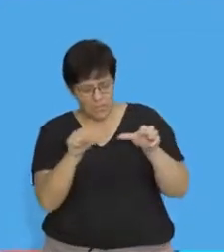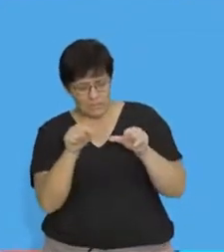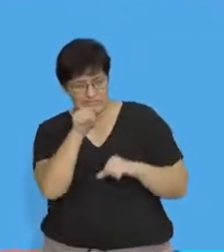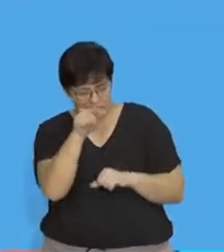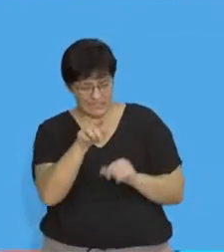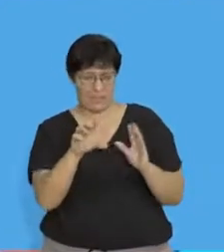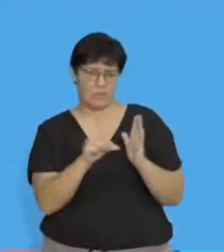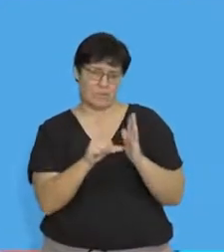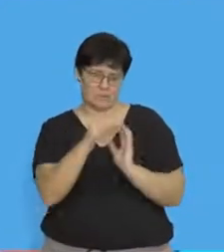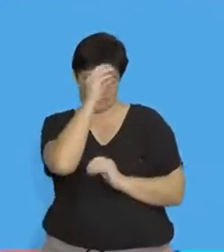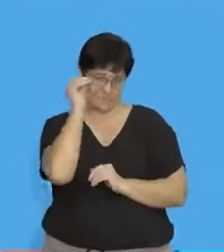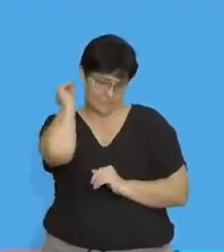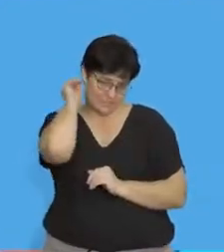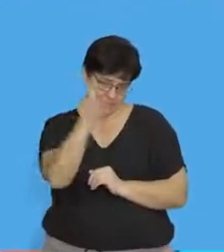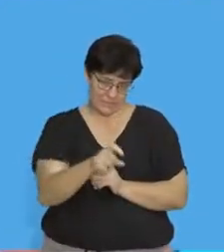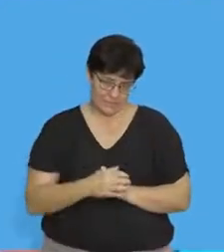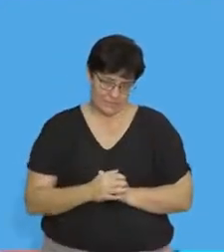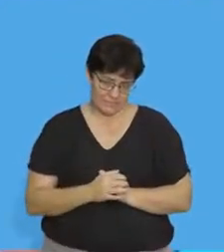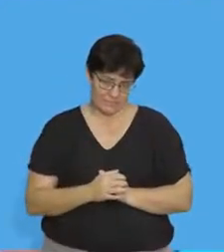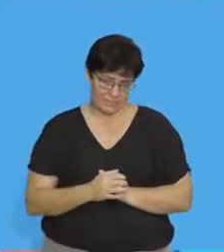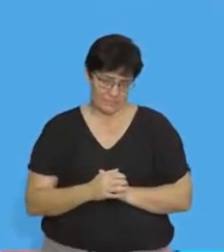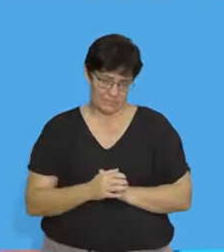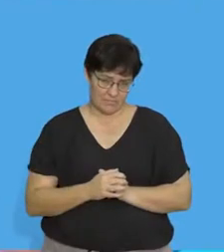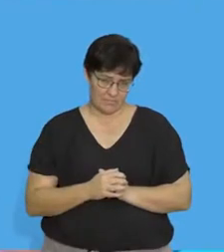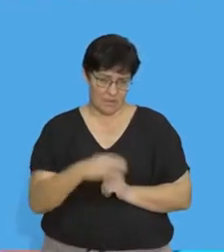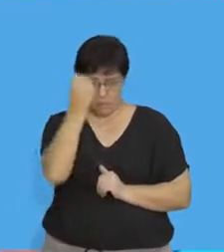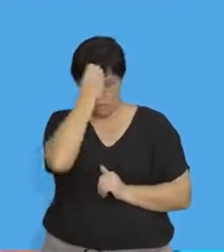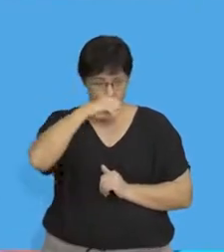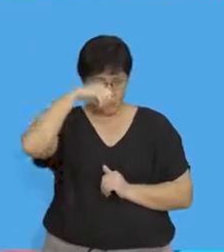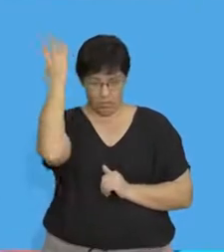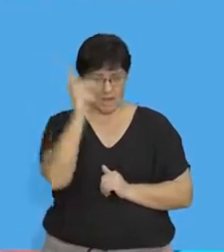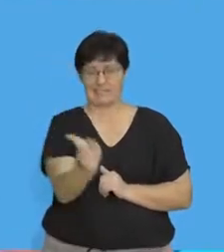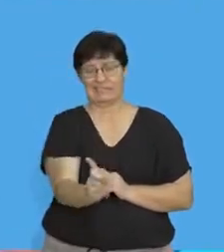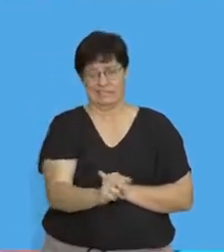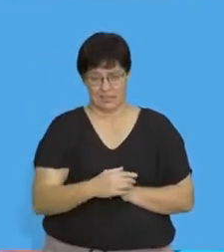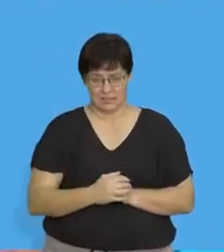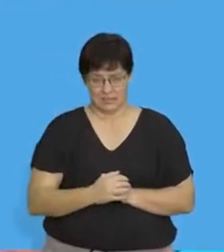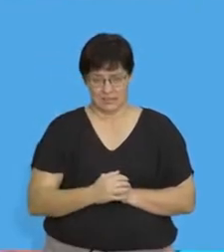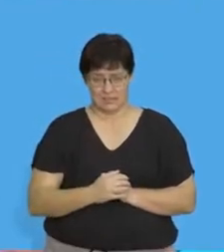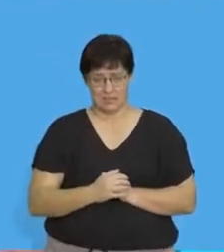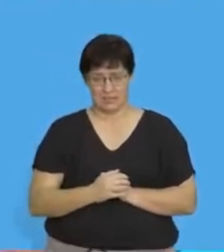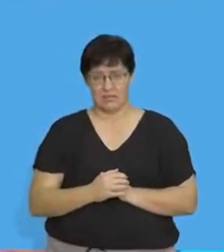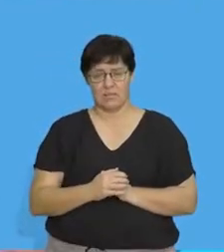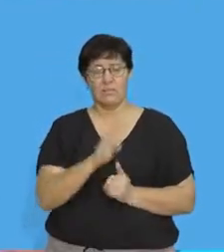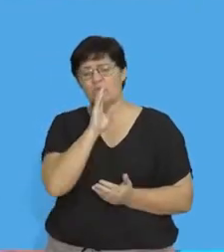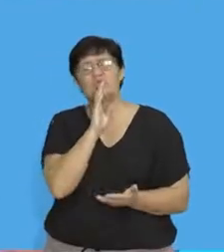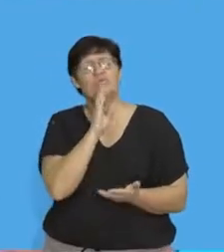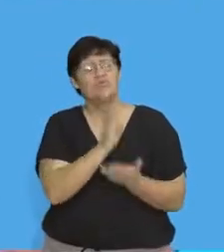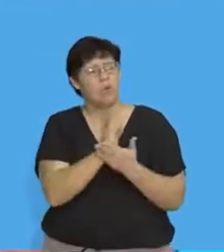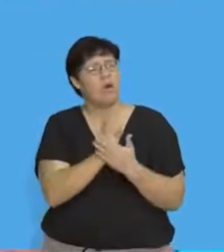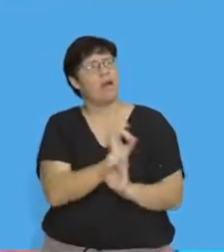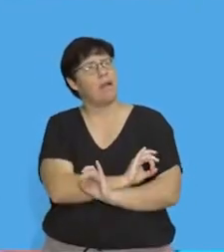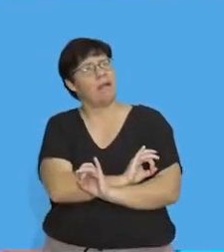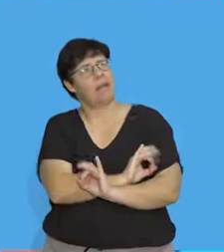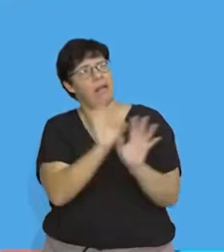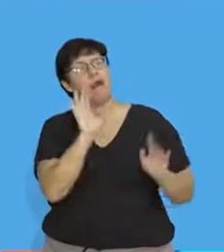of. So please don't forget what this is about, and make sure that you've got a very clear idea